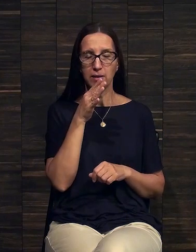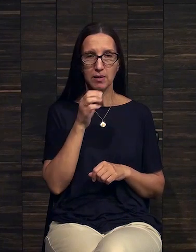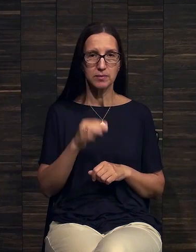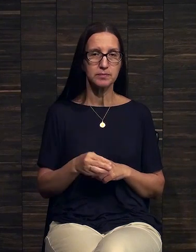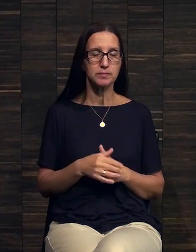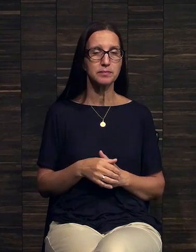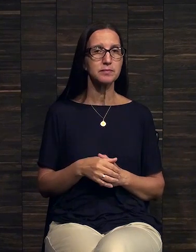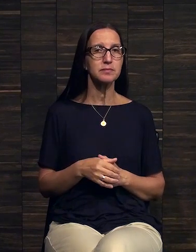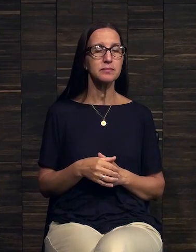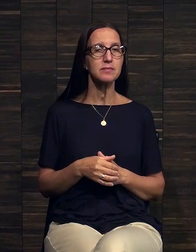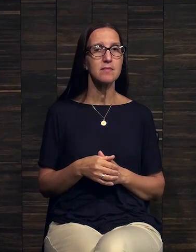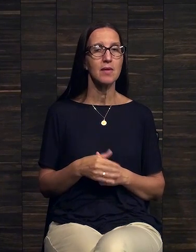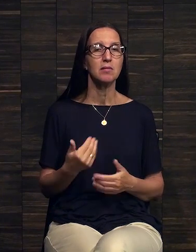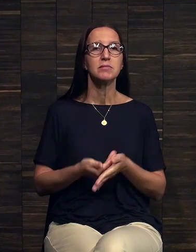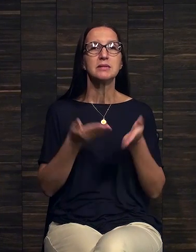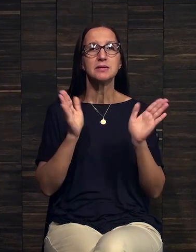years,